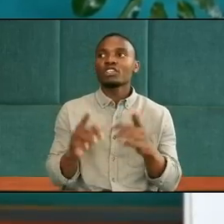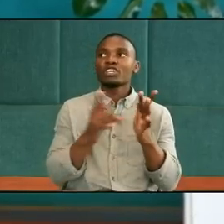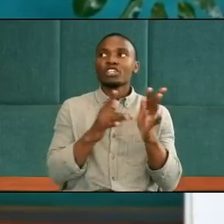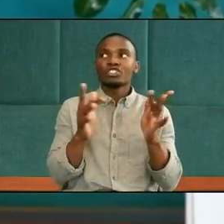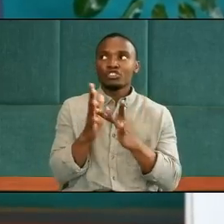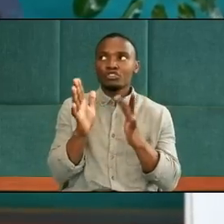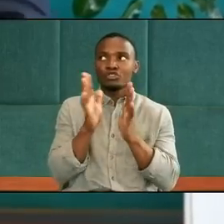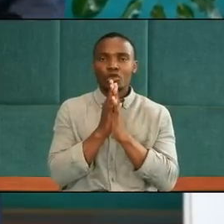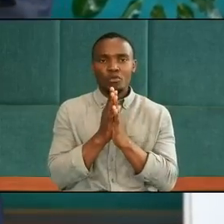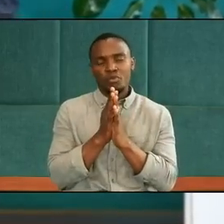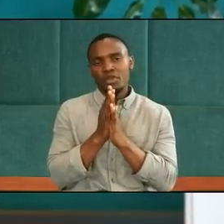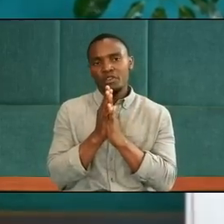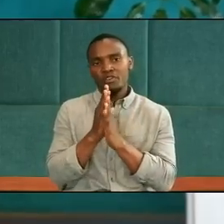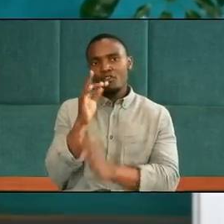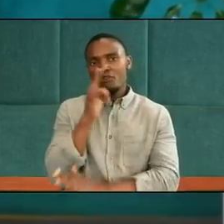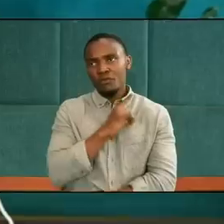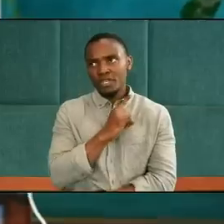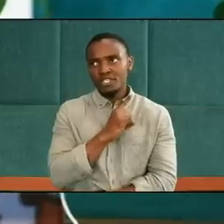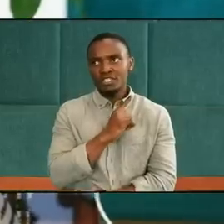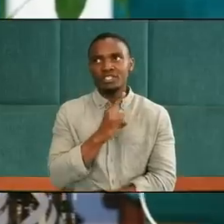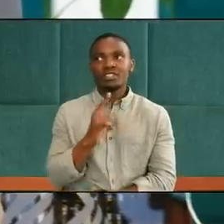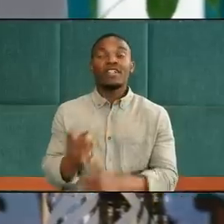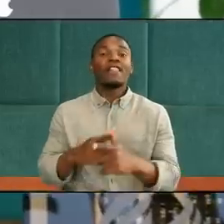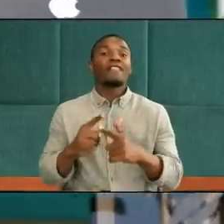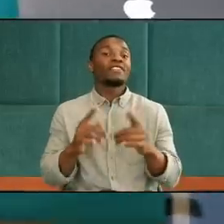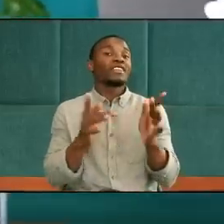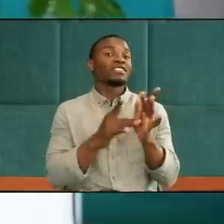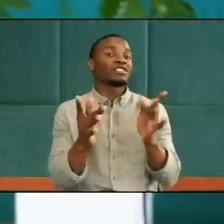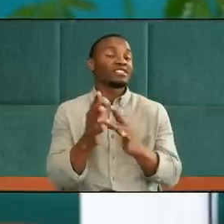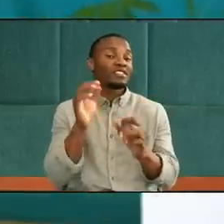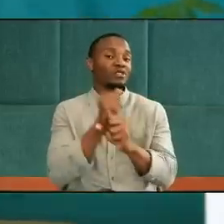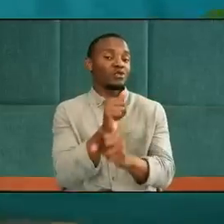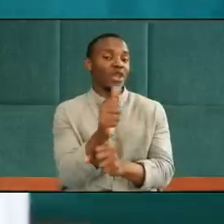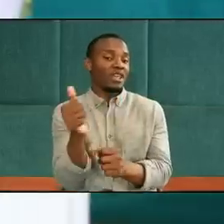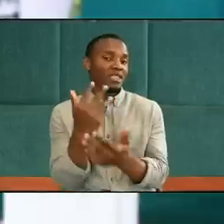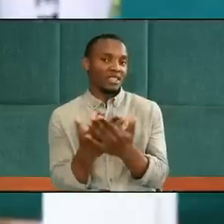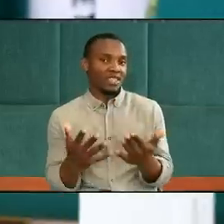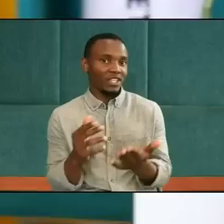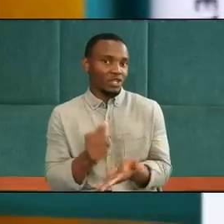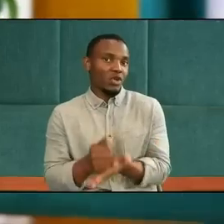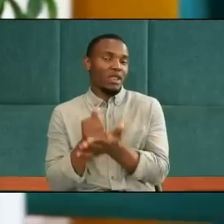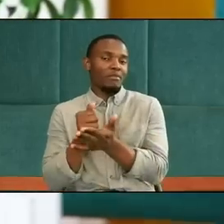prayer. And then Jesus did something else to help out Peter.